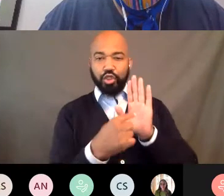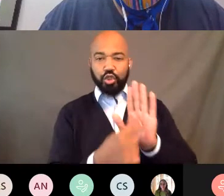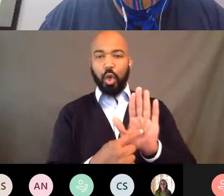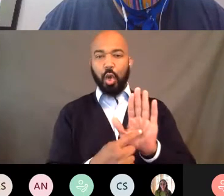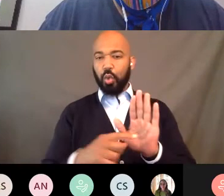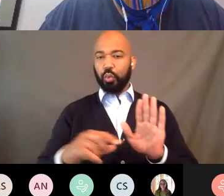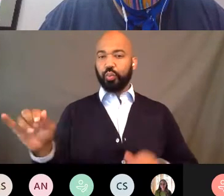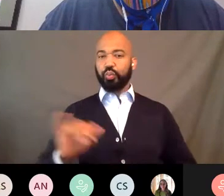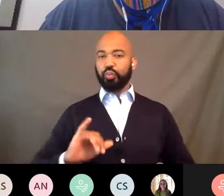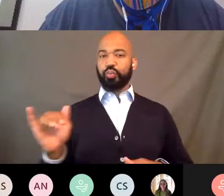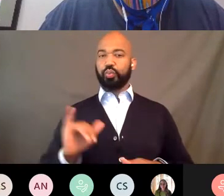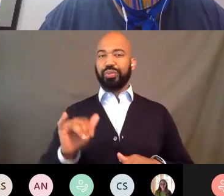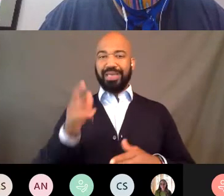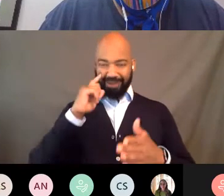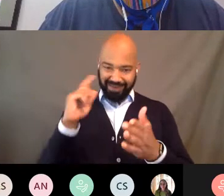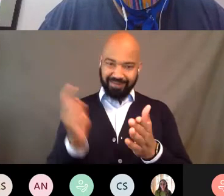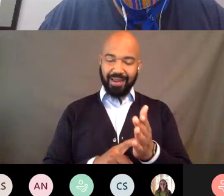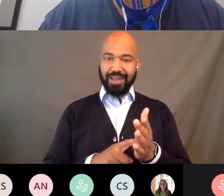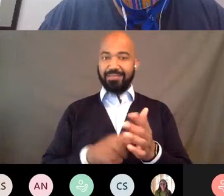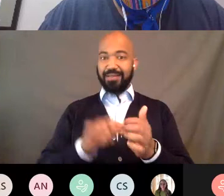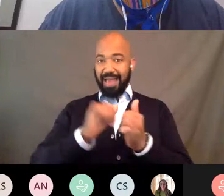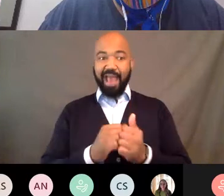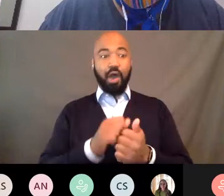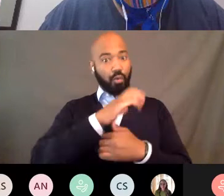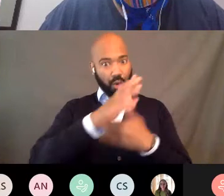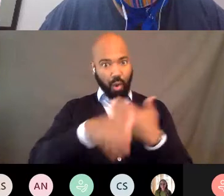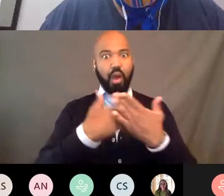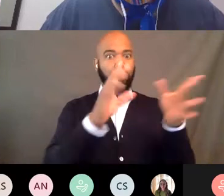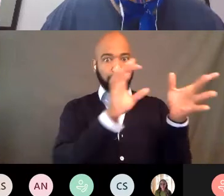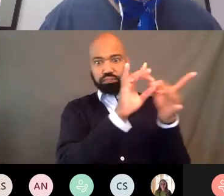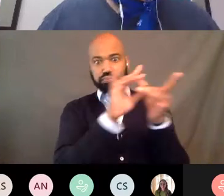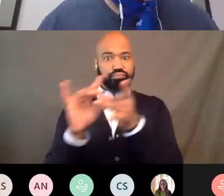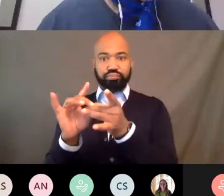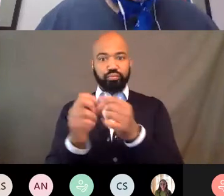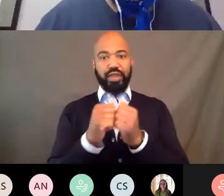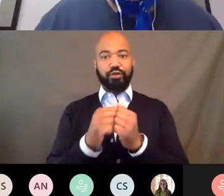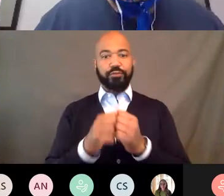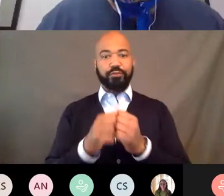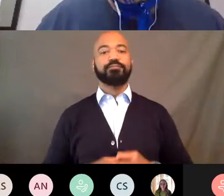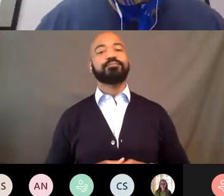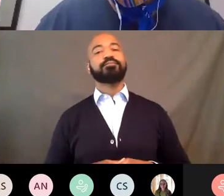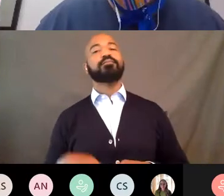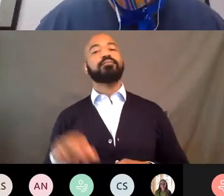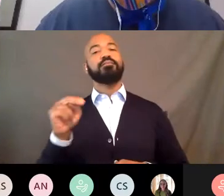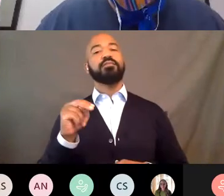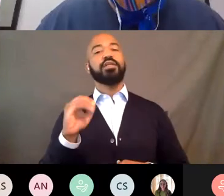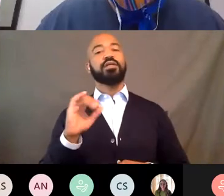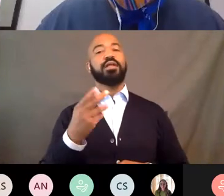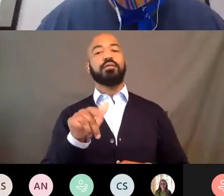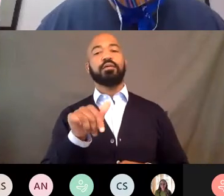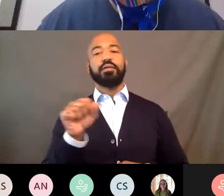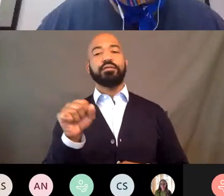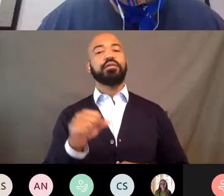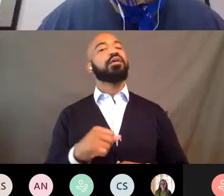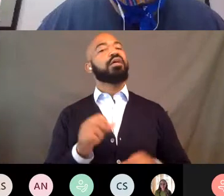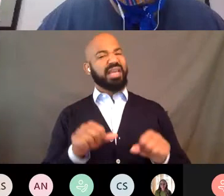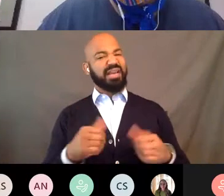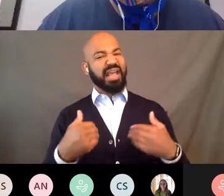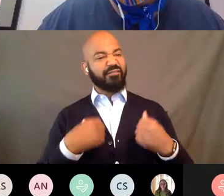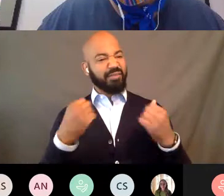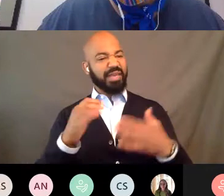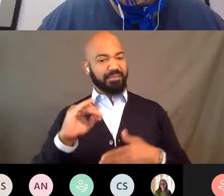see and recognize and consider. I'm sure you could have a number of different maps, including investment,